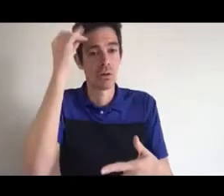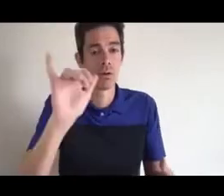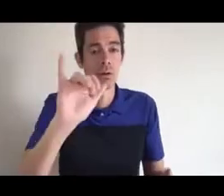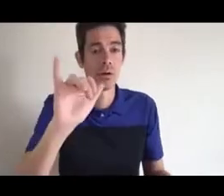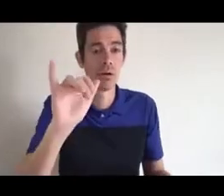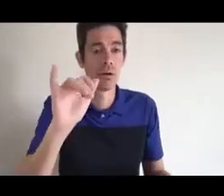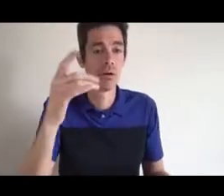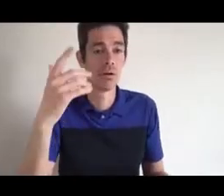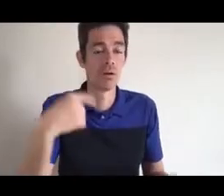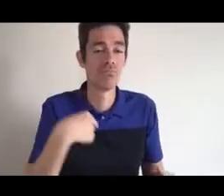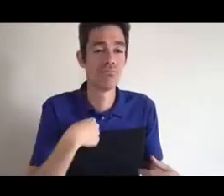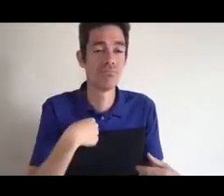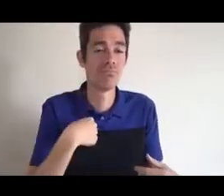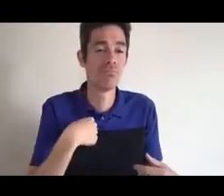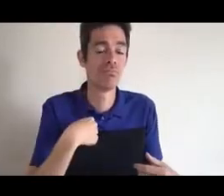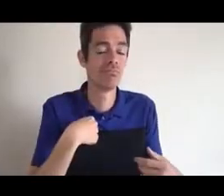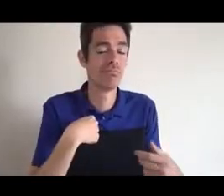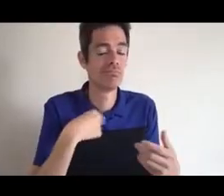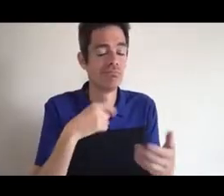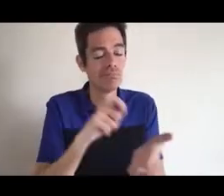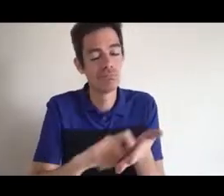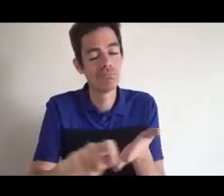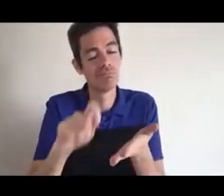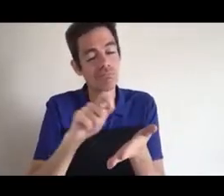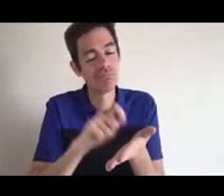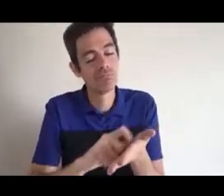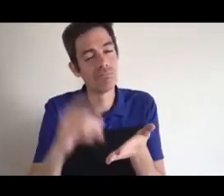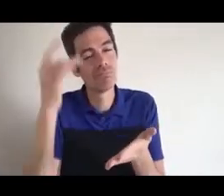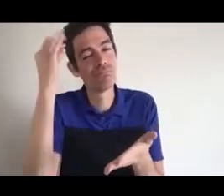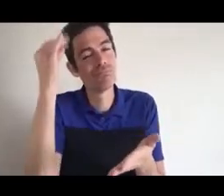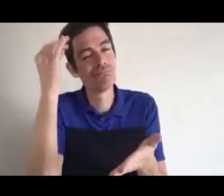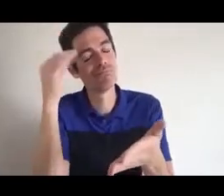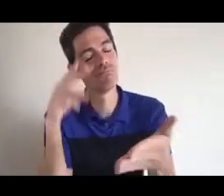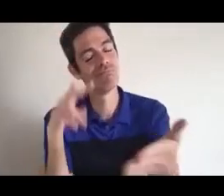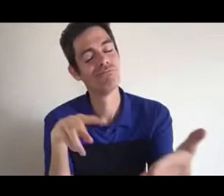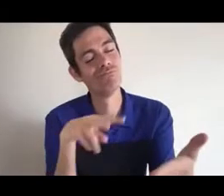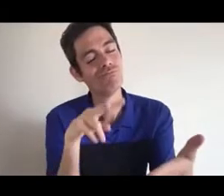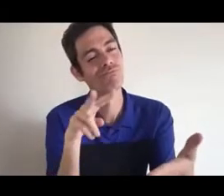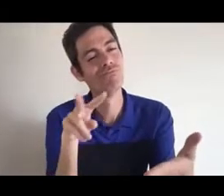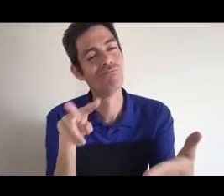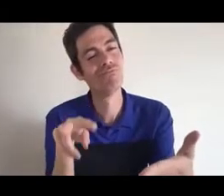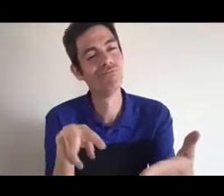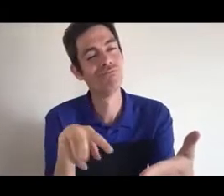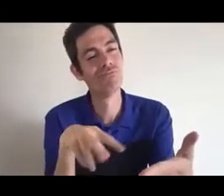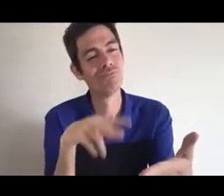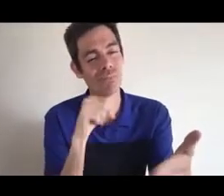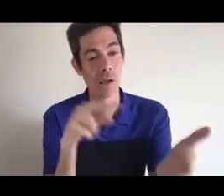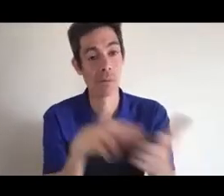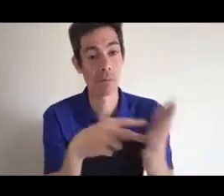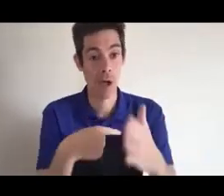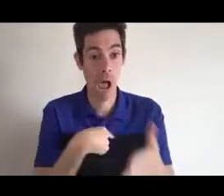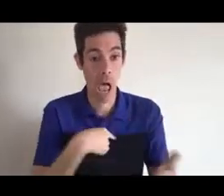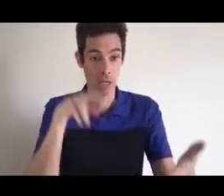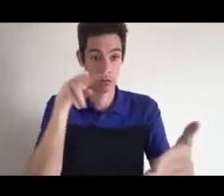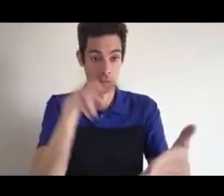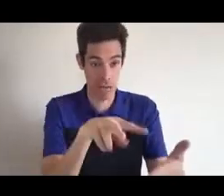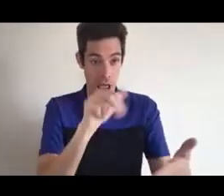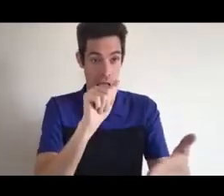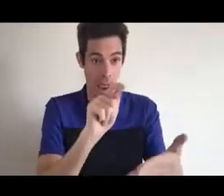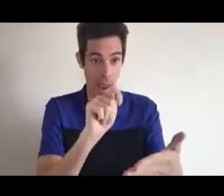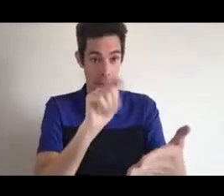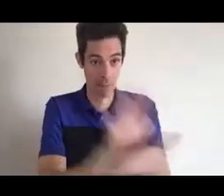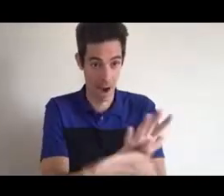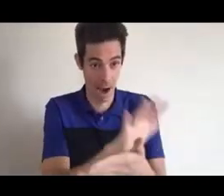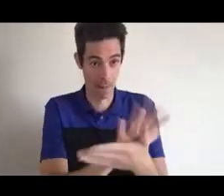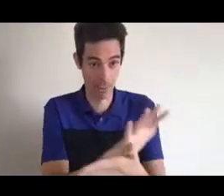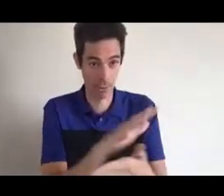So the first one, thoughts, is something like, I was writing and I was thinking. It doesn't mean